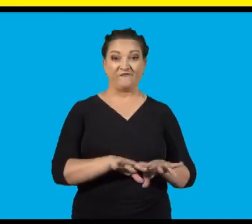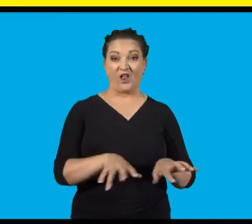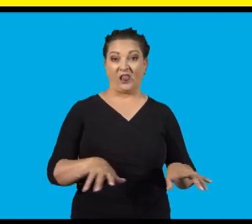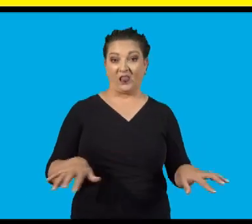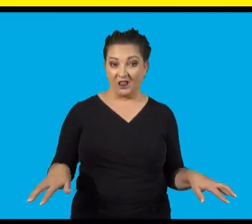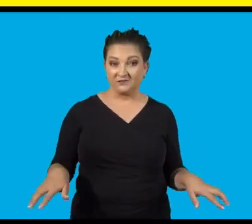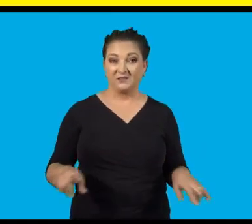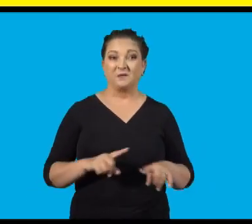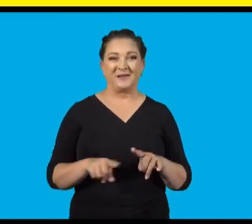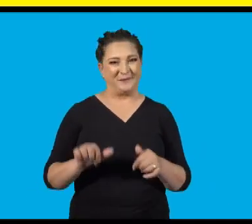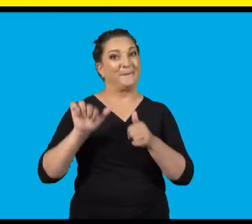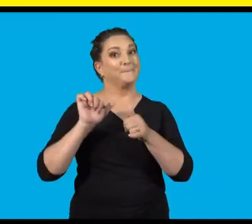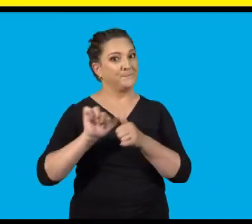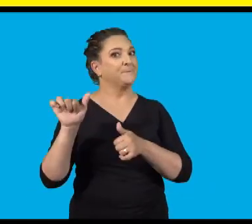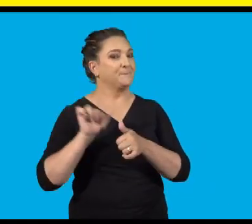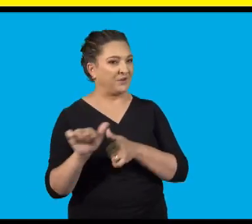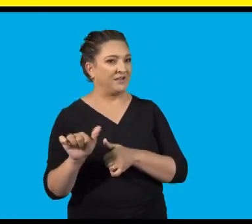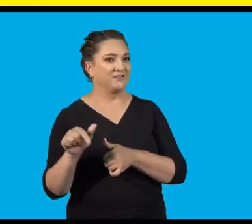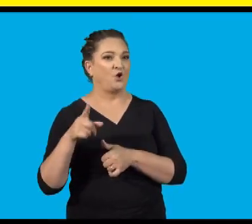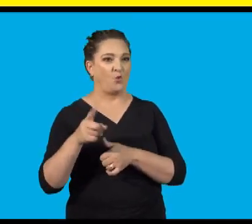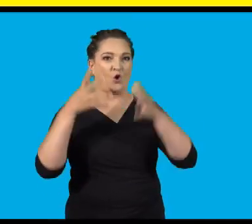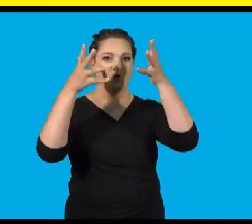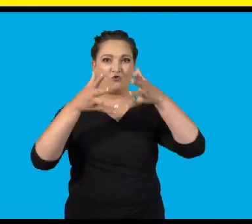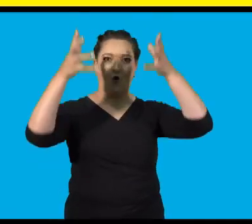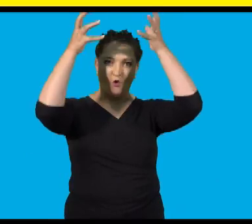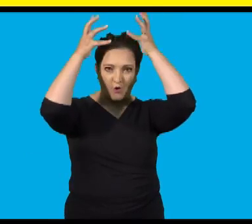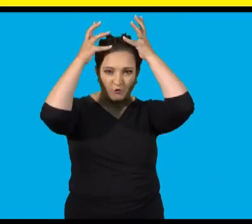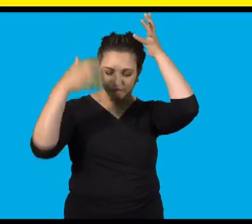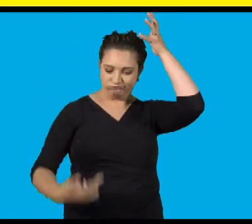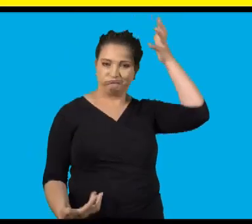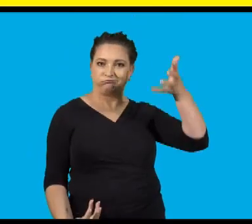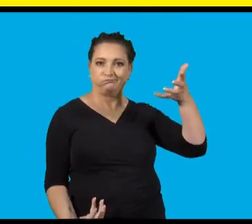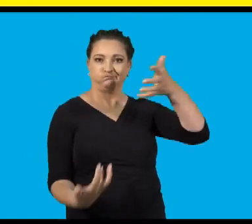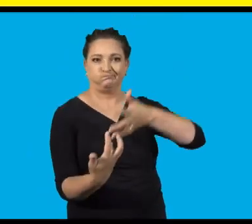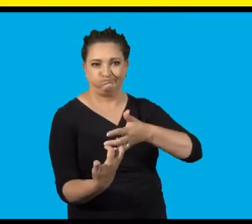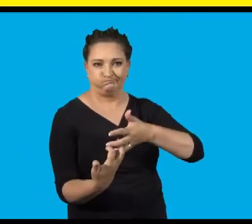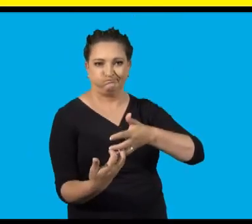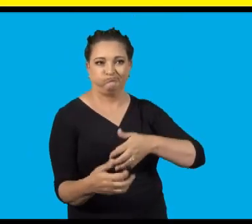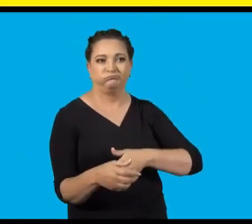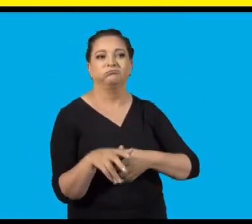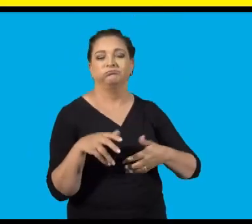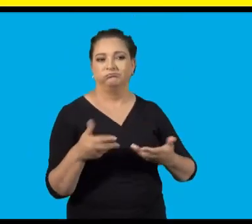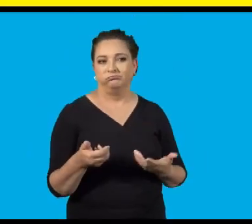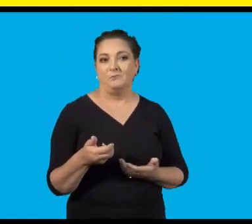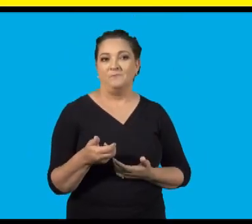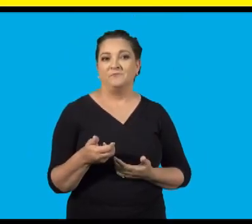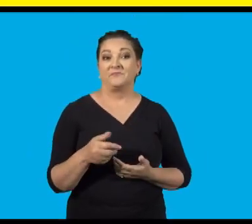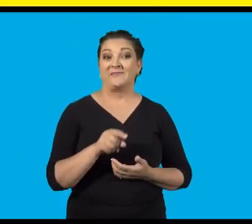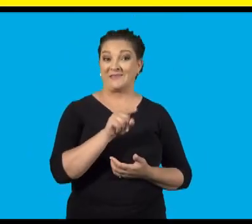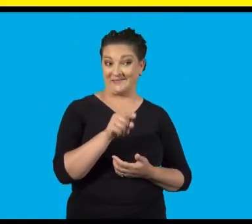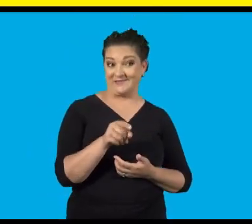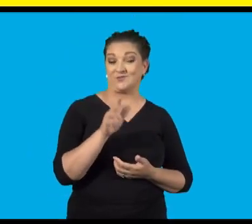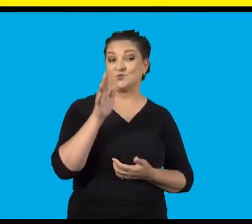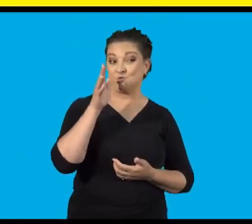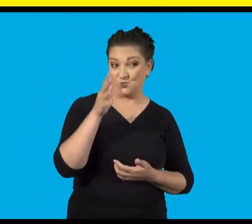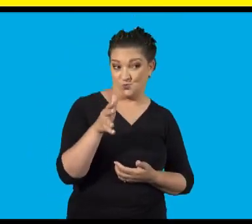but it will be better to get the crown to go with it. That will be, okay, so